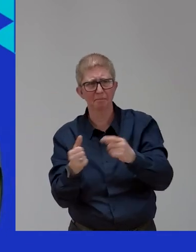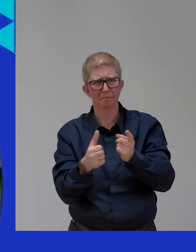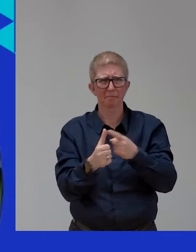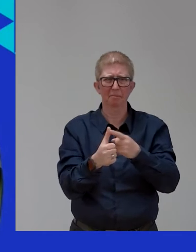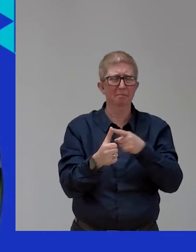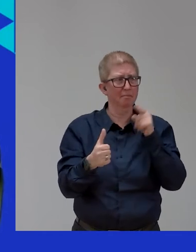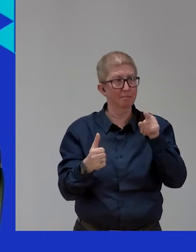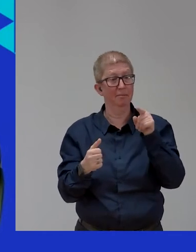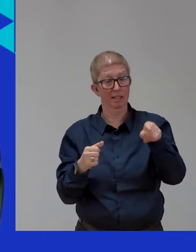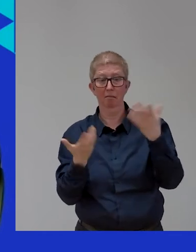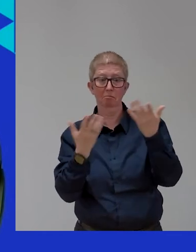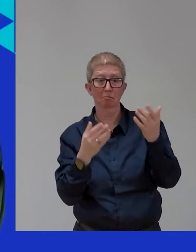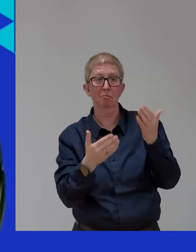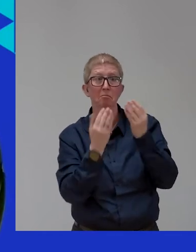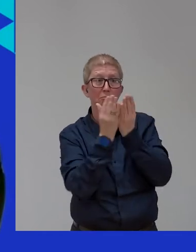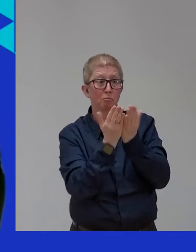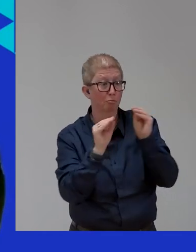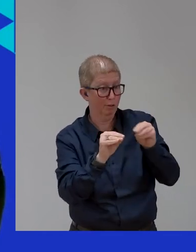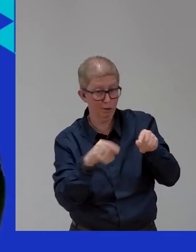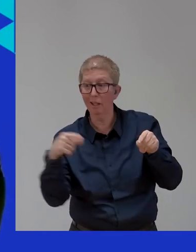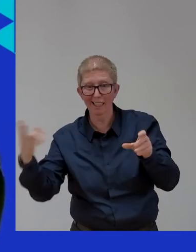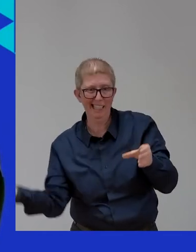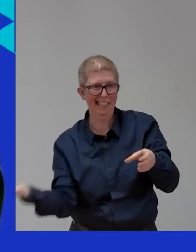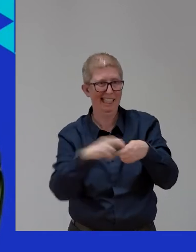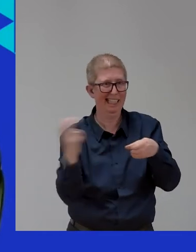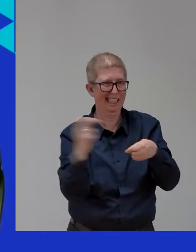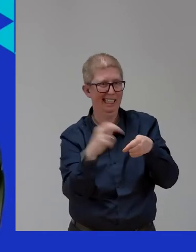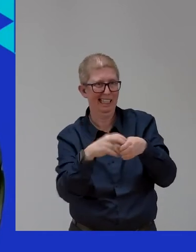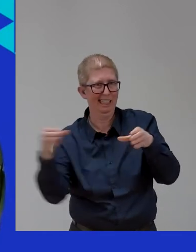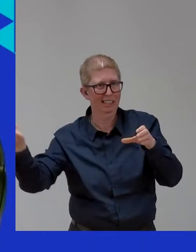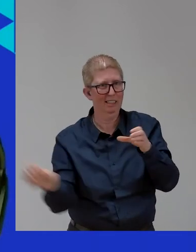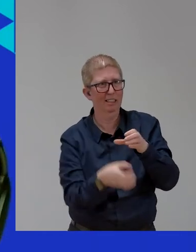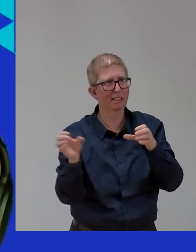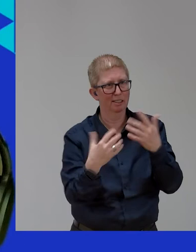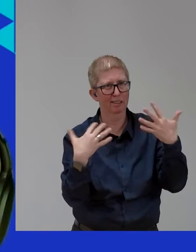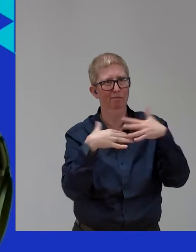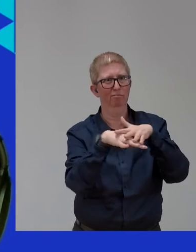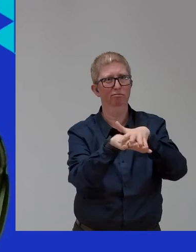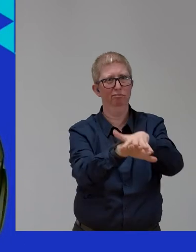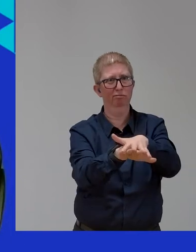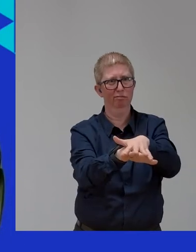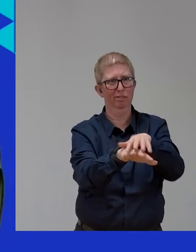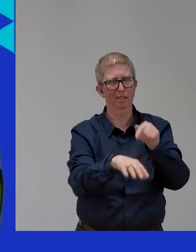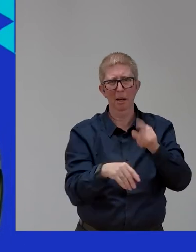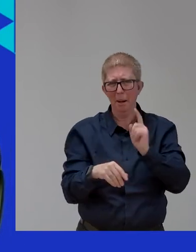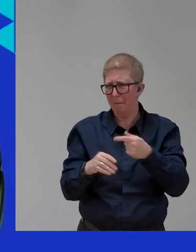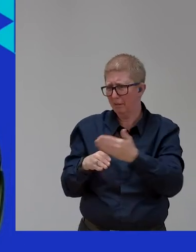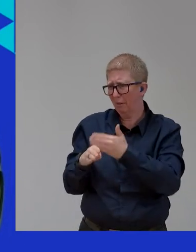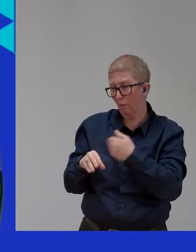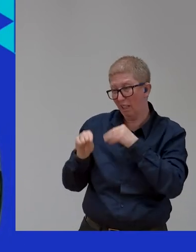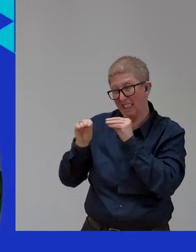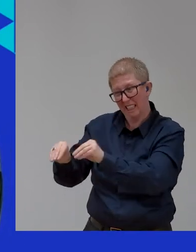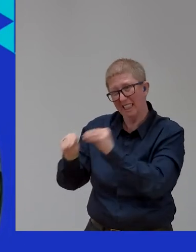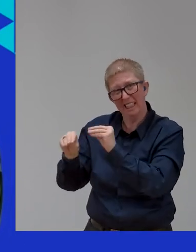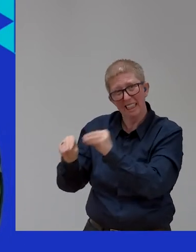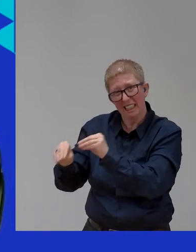needs that that they need to compete in the open labor market. And we have a good example there in